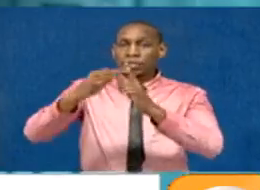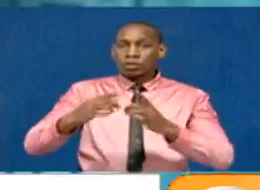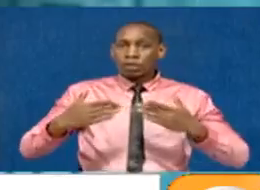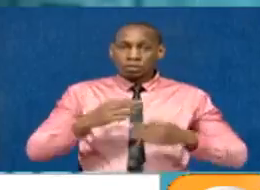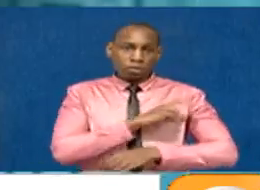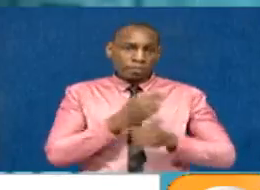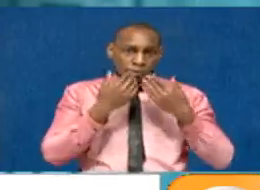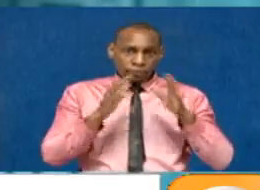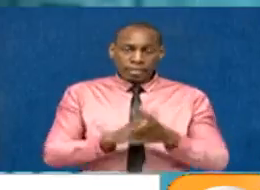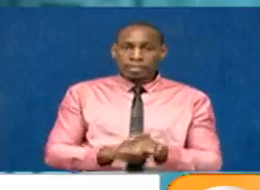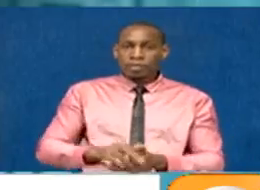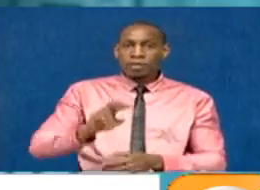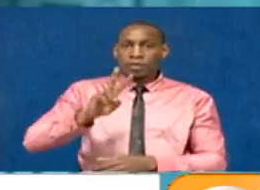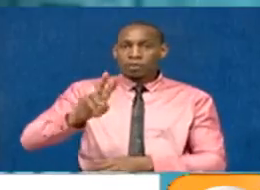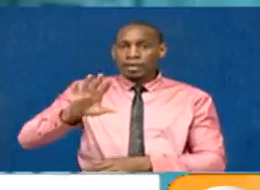recoveries now stand at